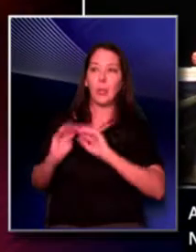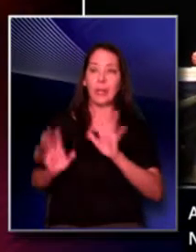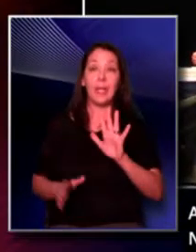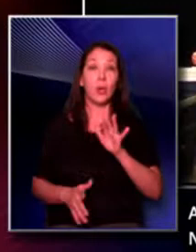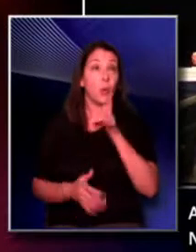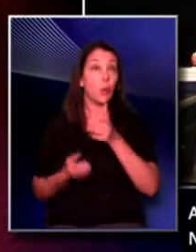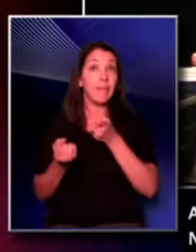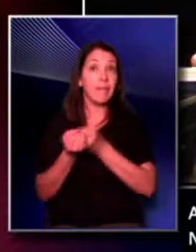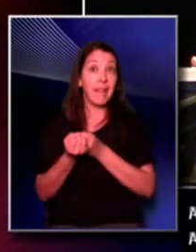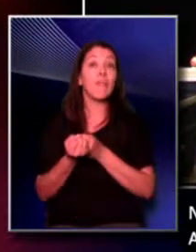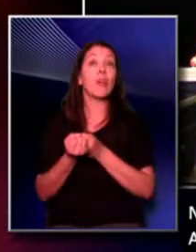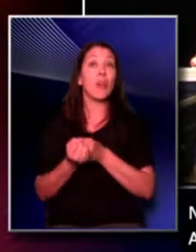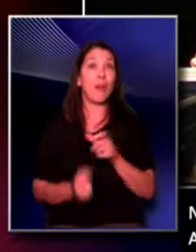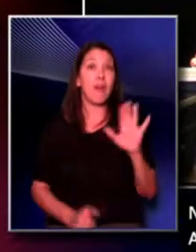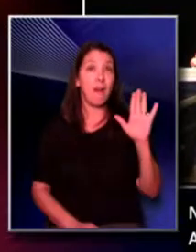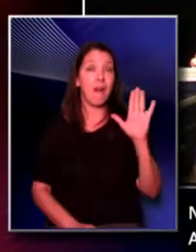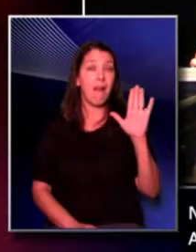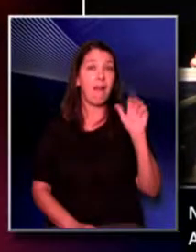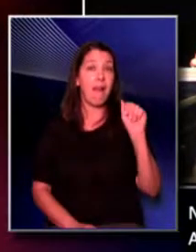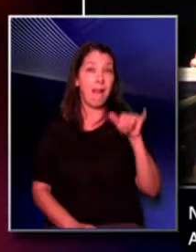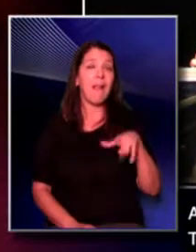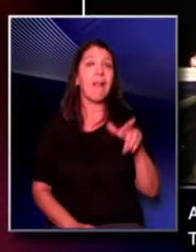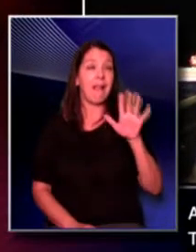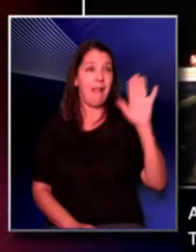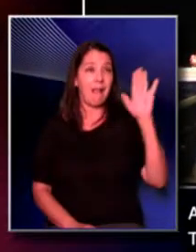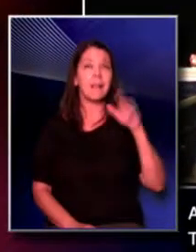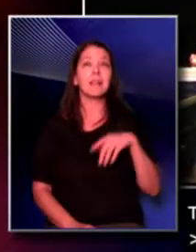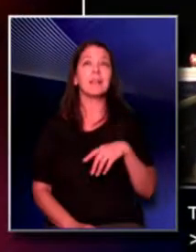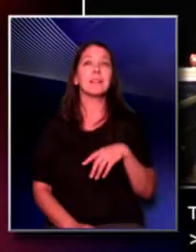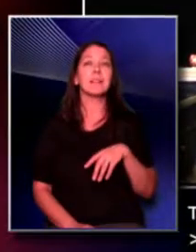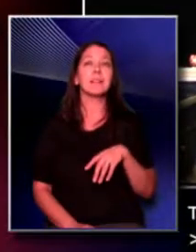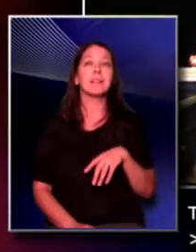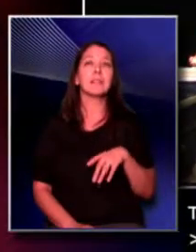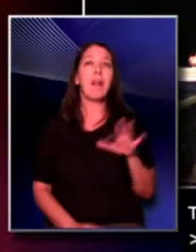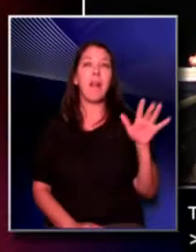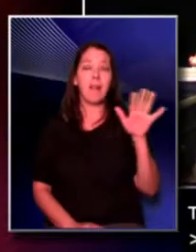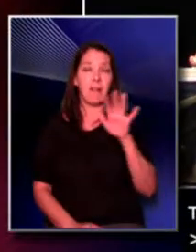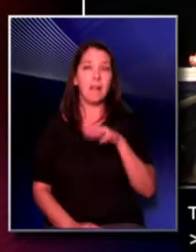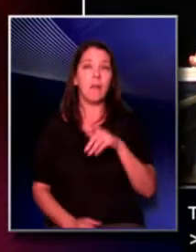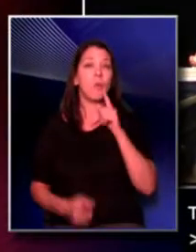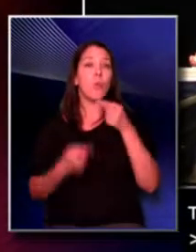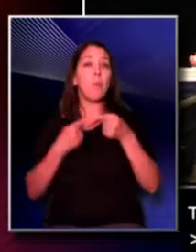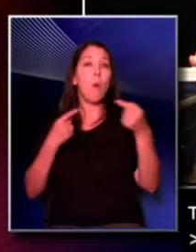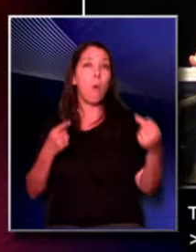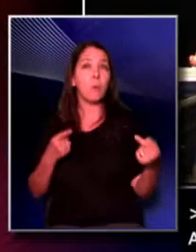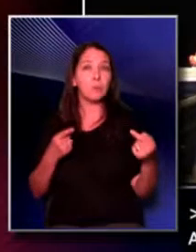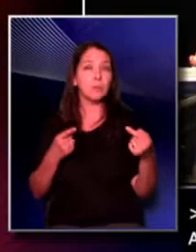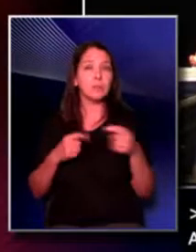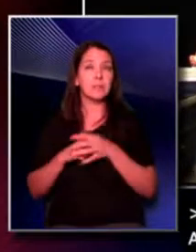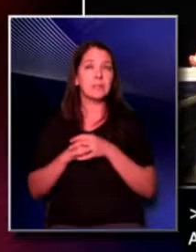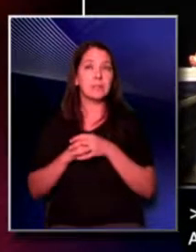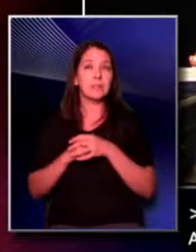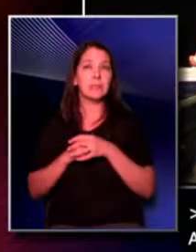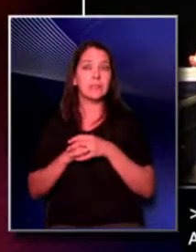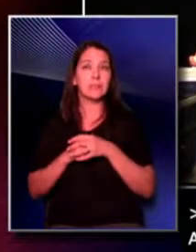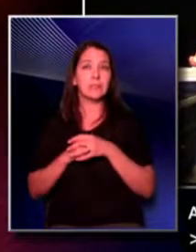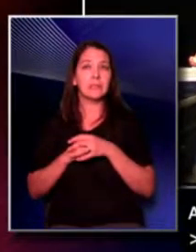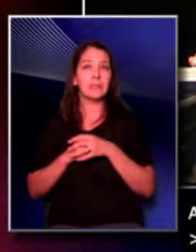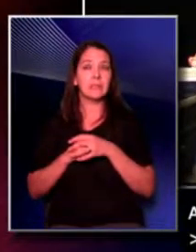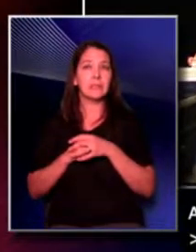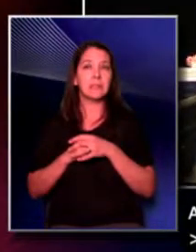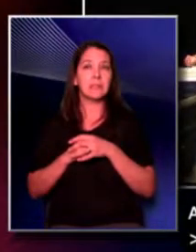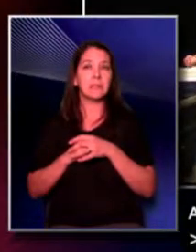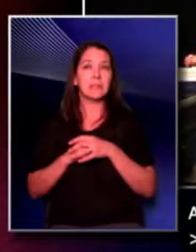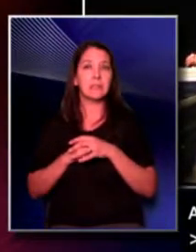favor, say aye. Aye. Aye. Opposed? Okay, the item